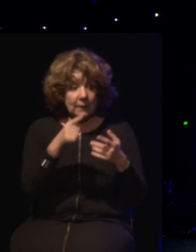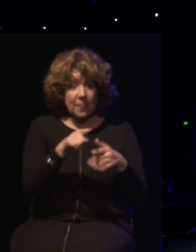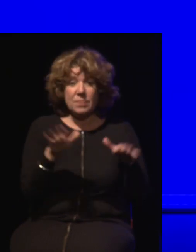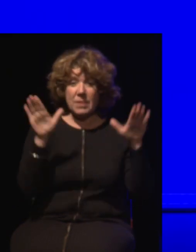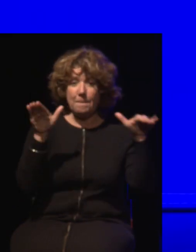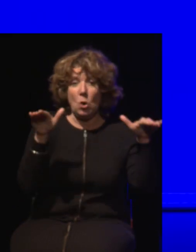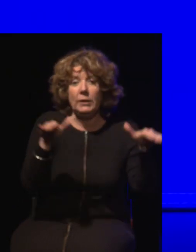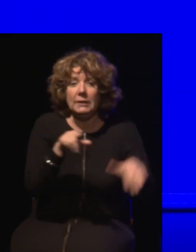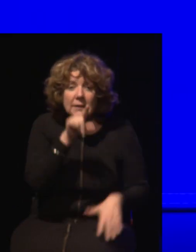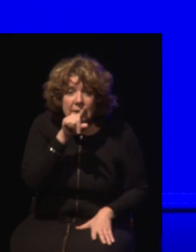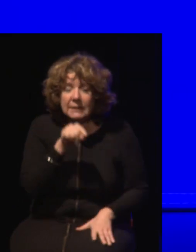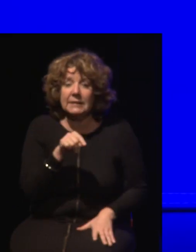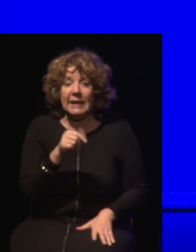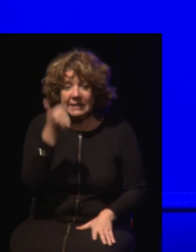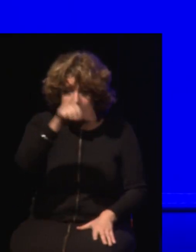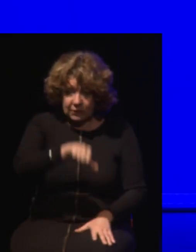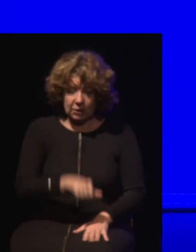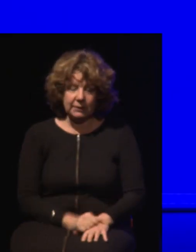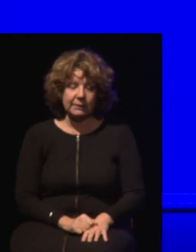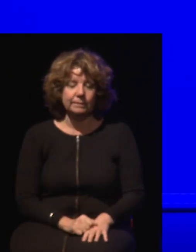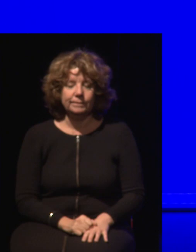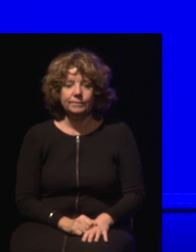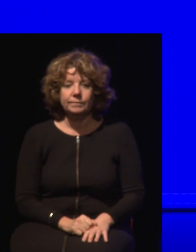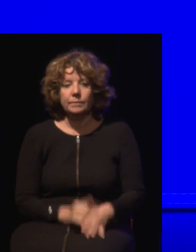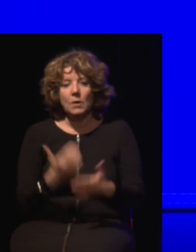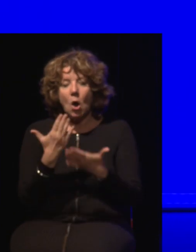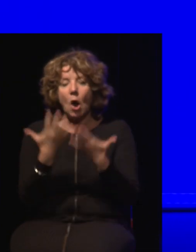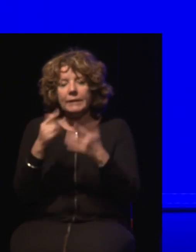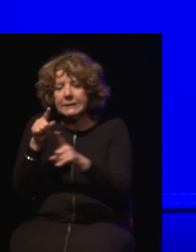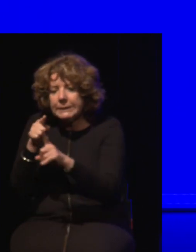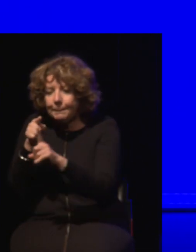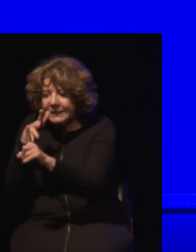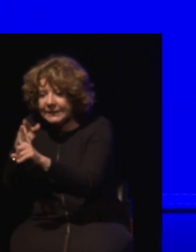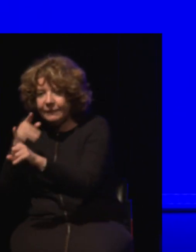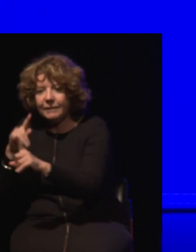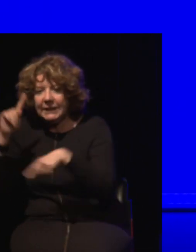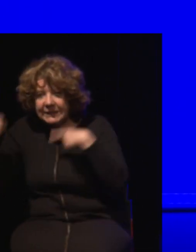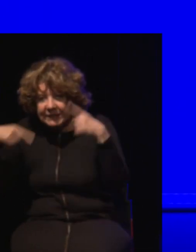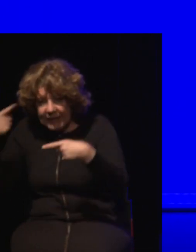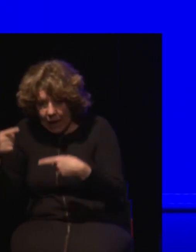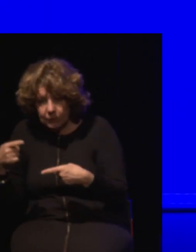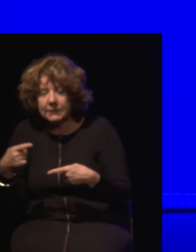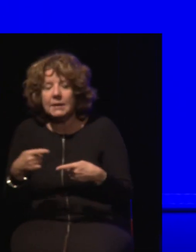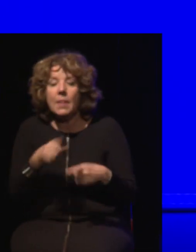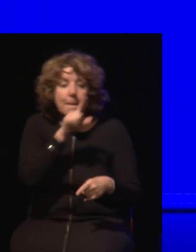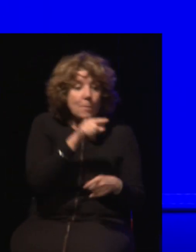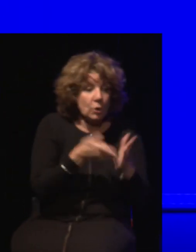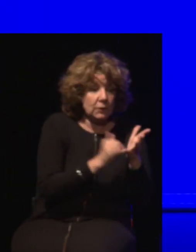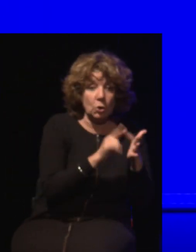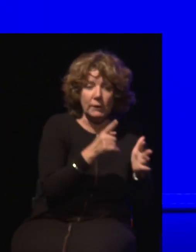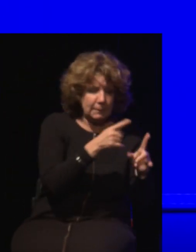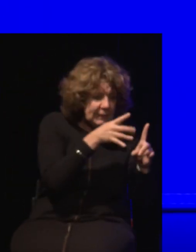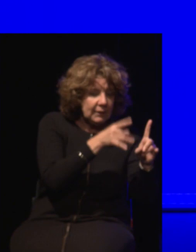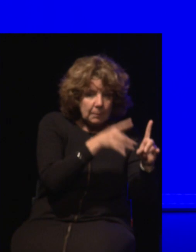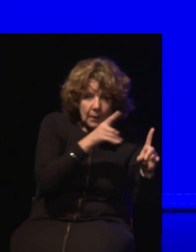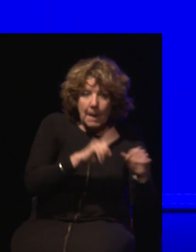intelligence. Now, compared to the often precise sounds that birds use, mammal vocalizations are